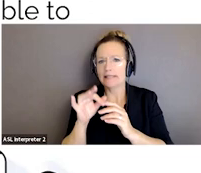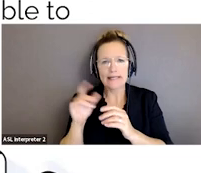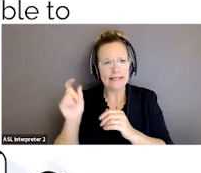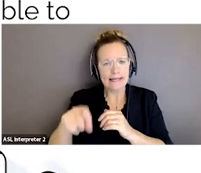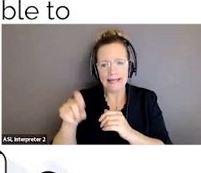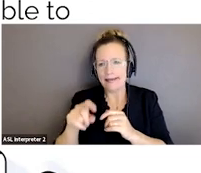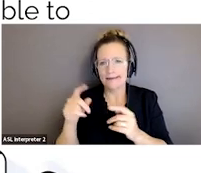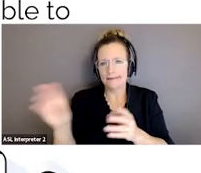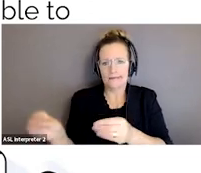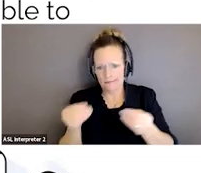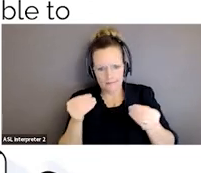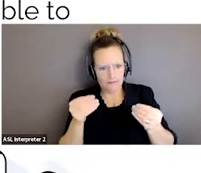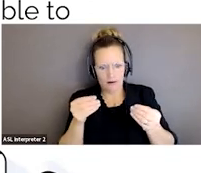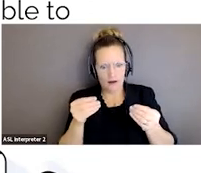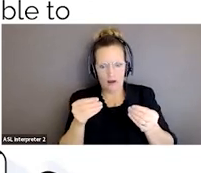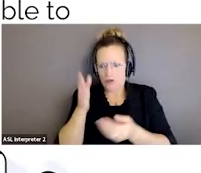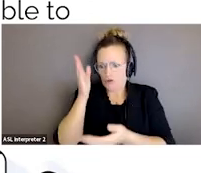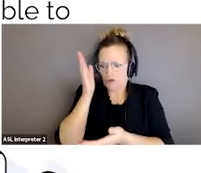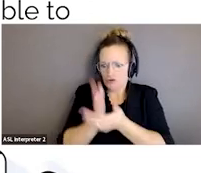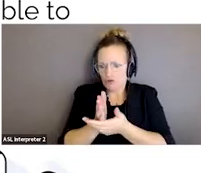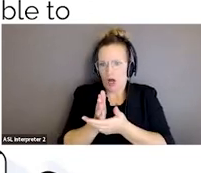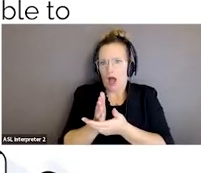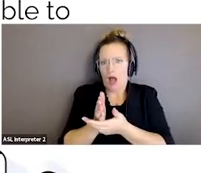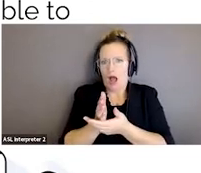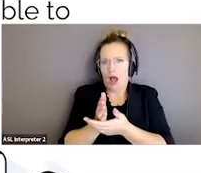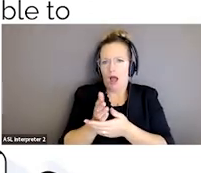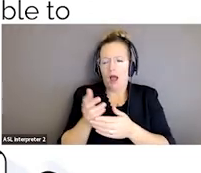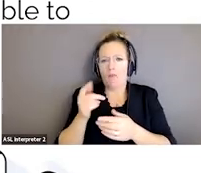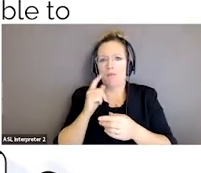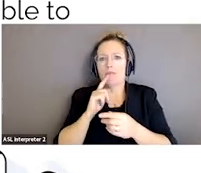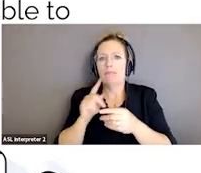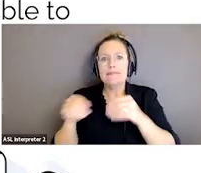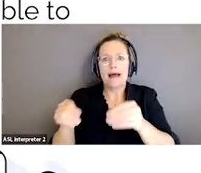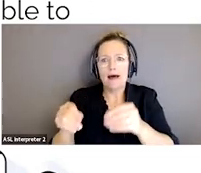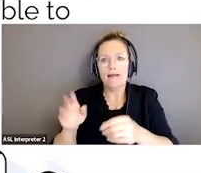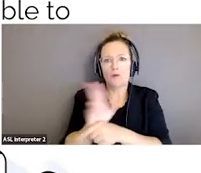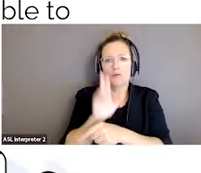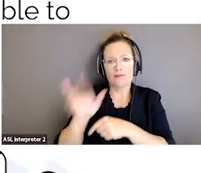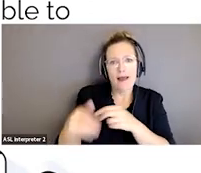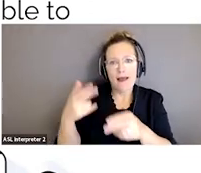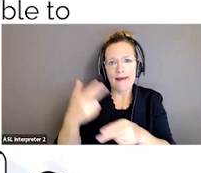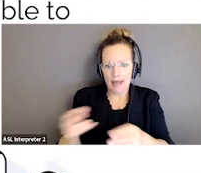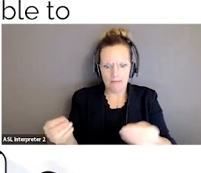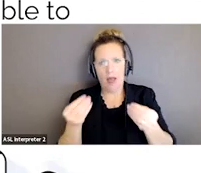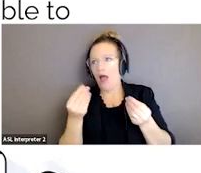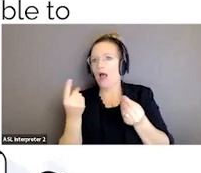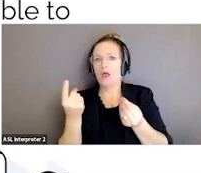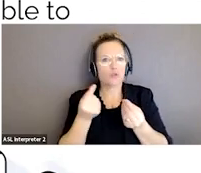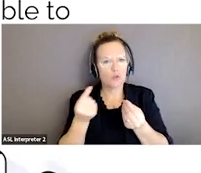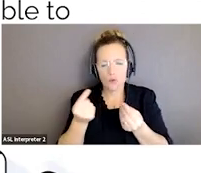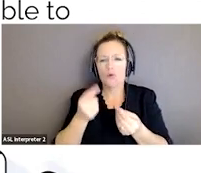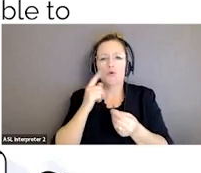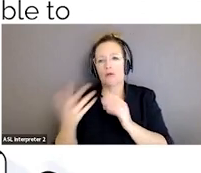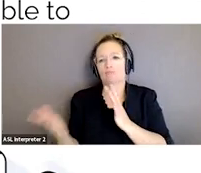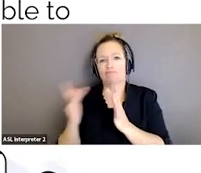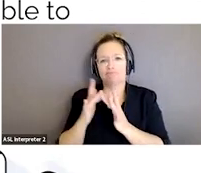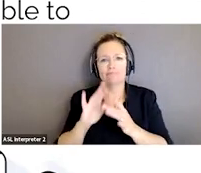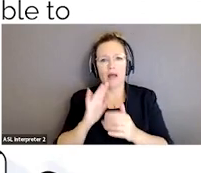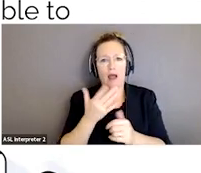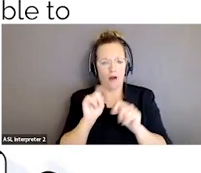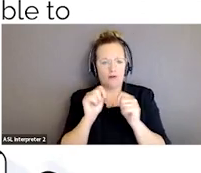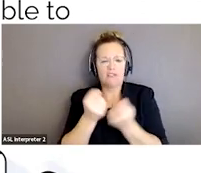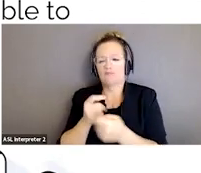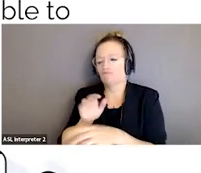what to do. So there will be a small team put together, and they can have a little bit of